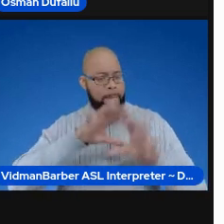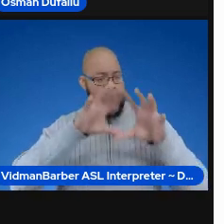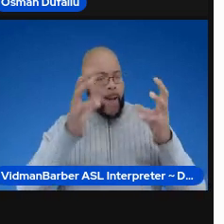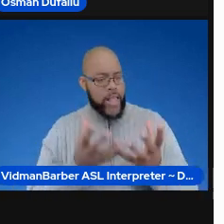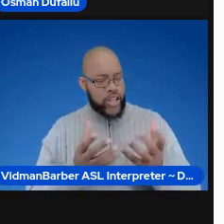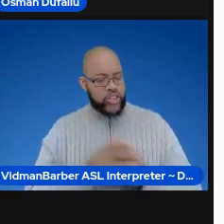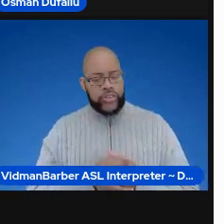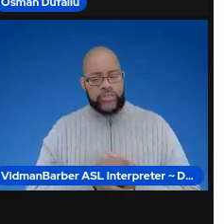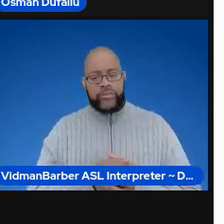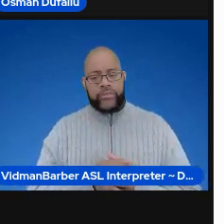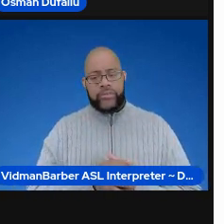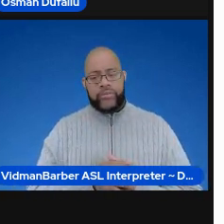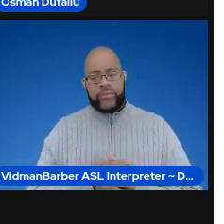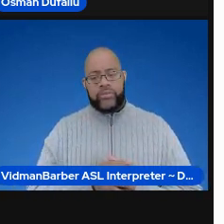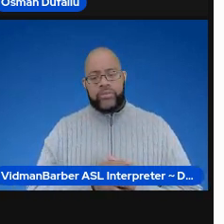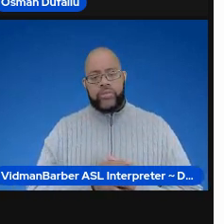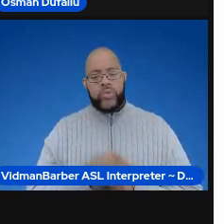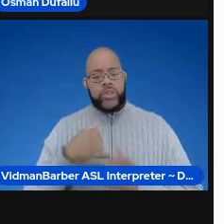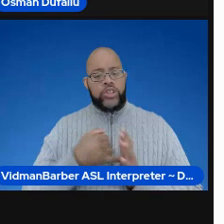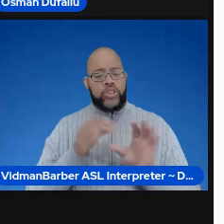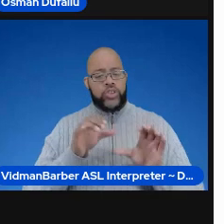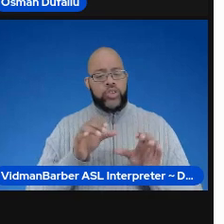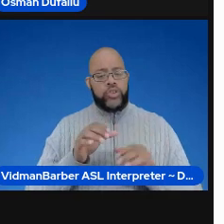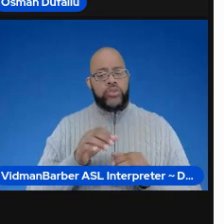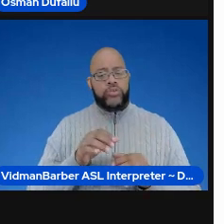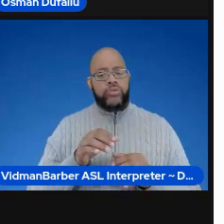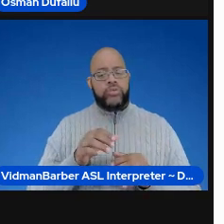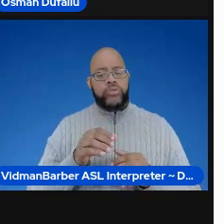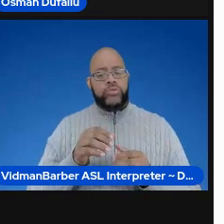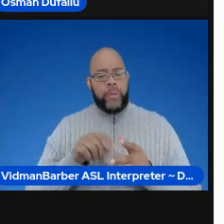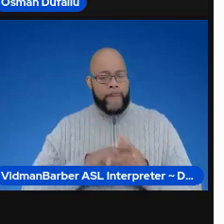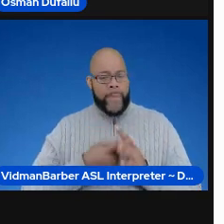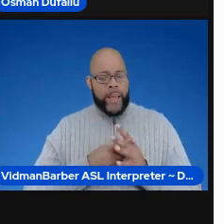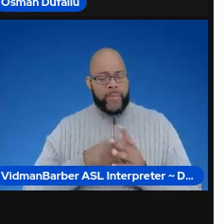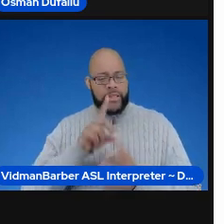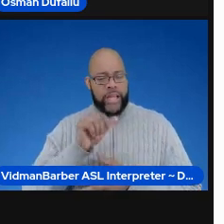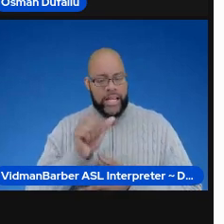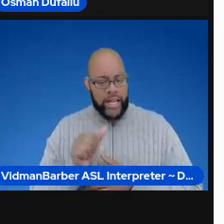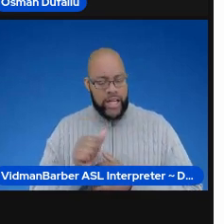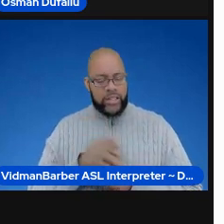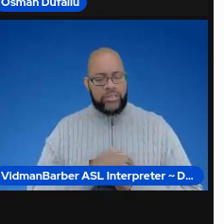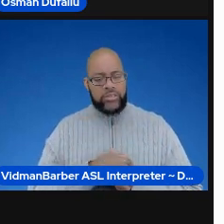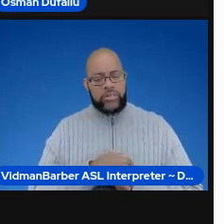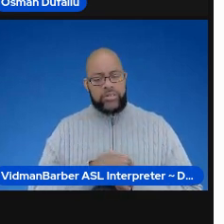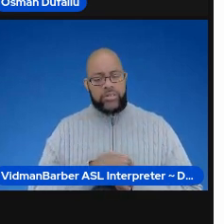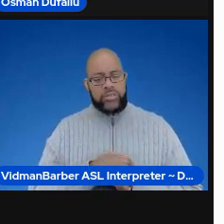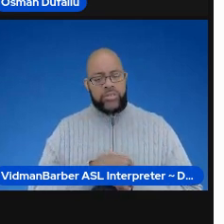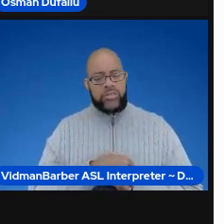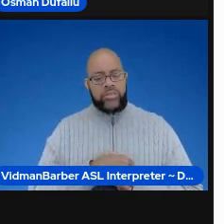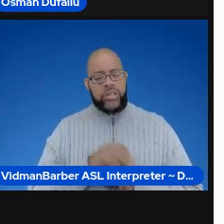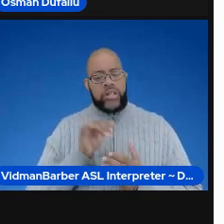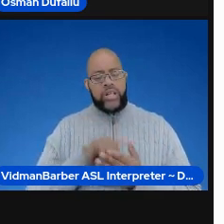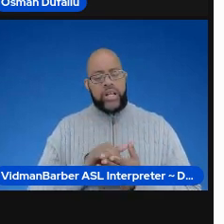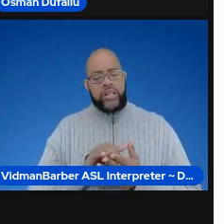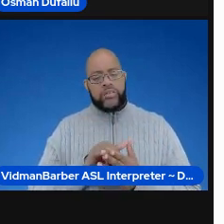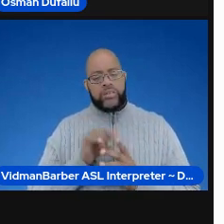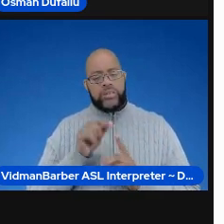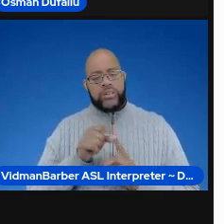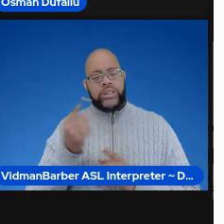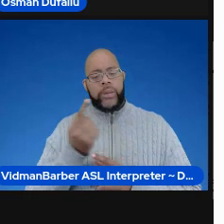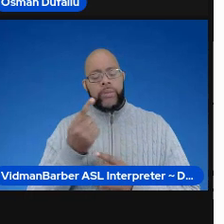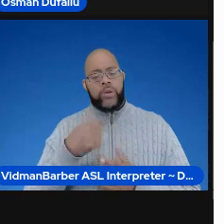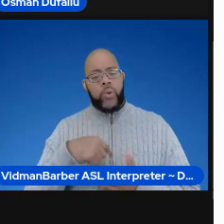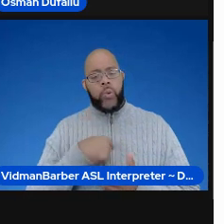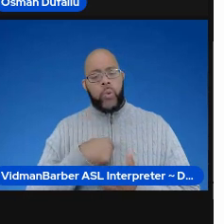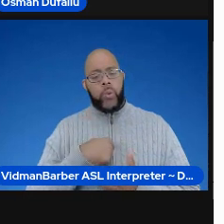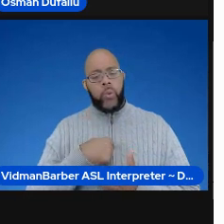sure. We just did a preliminary data work. This is something we would